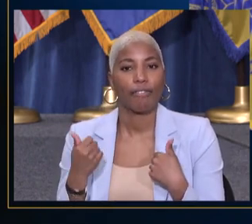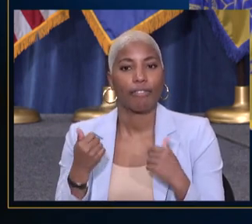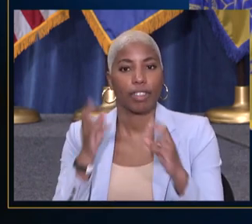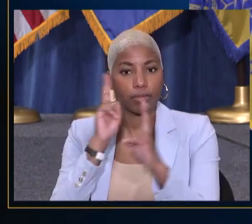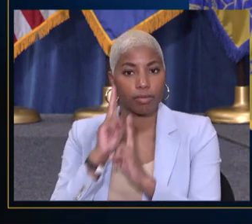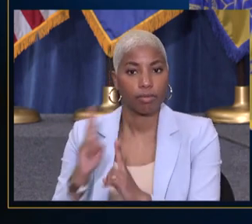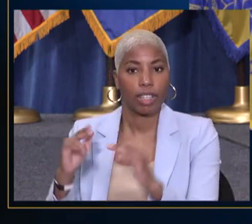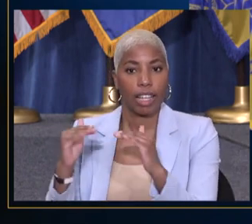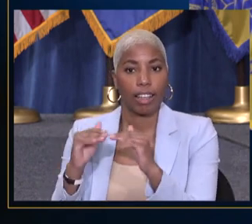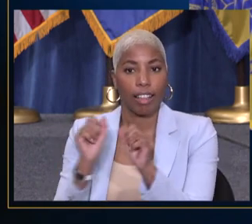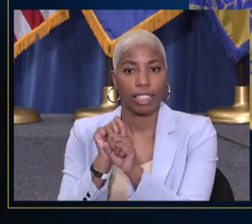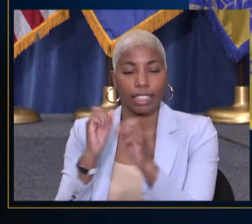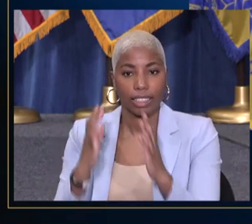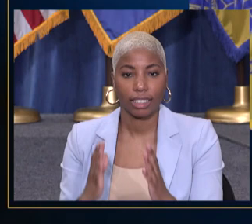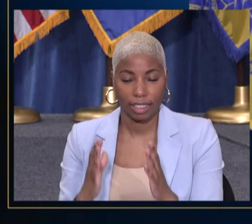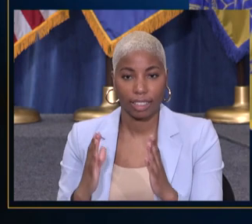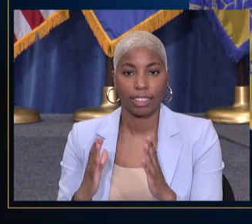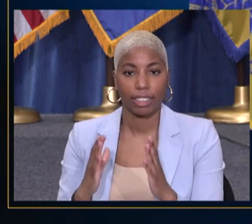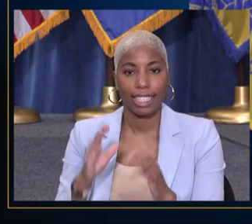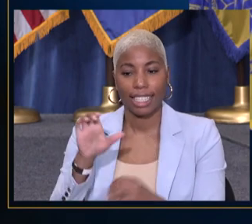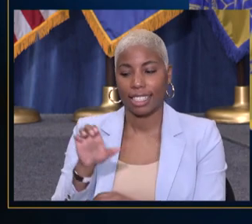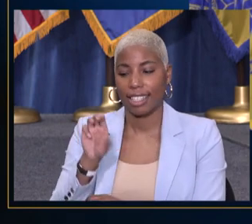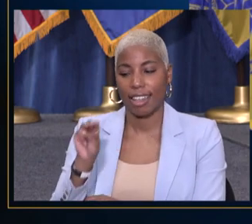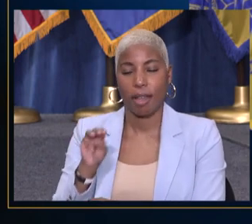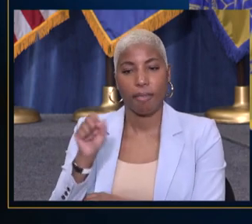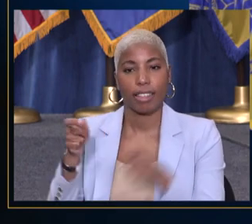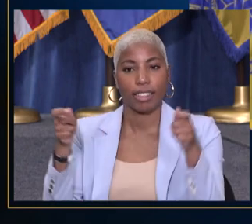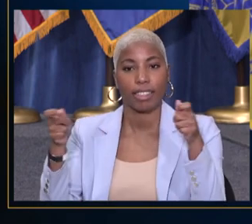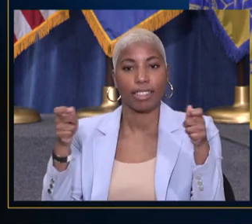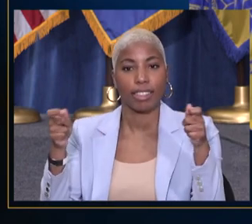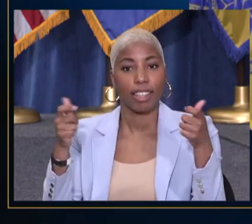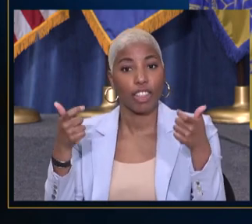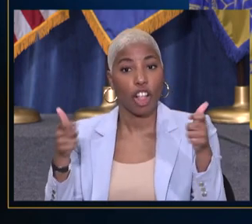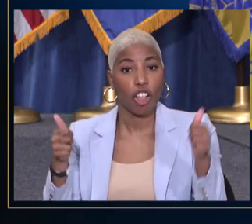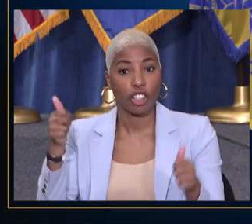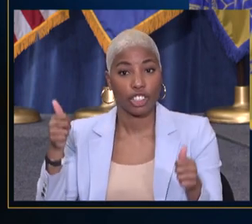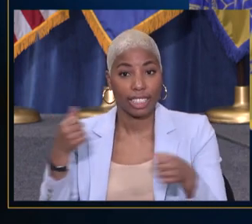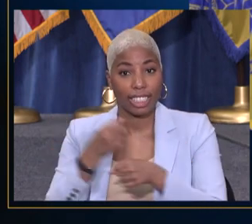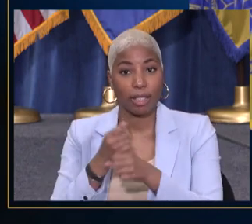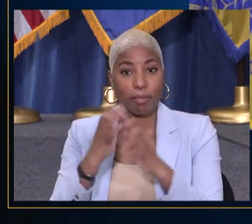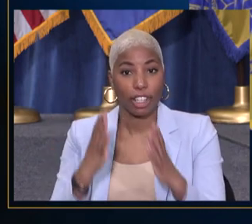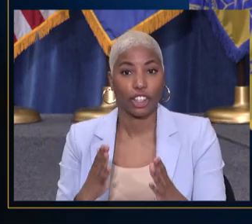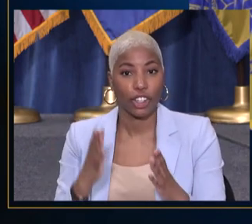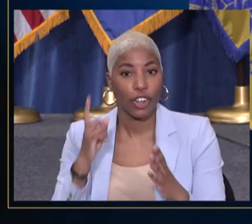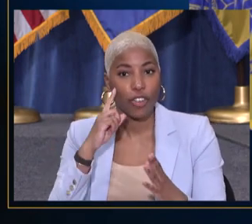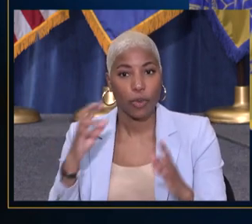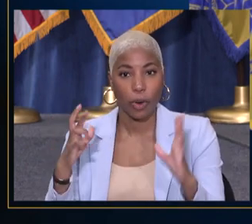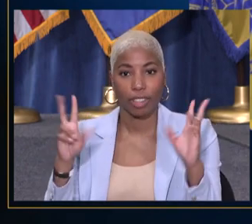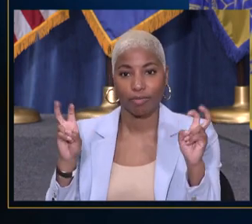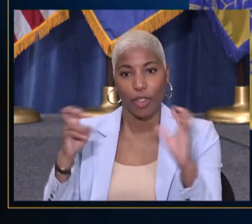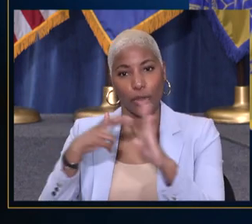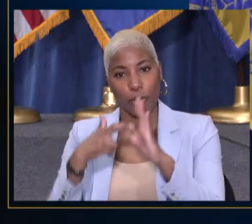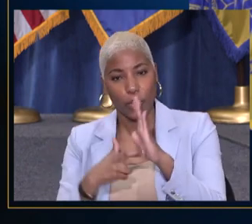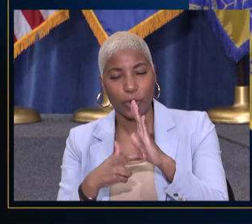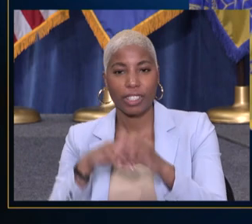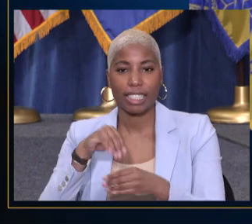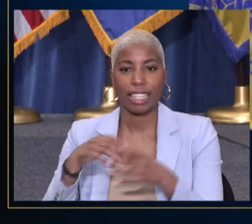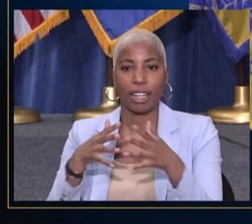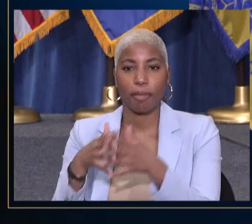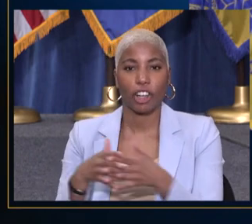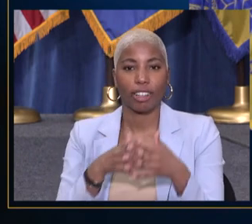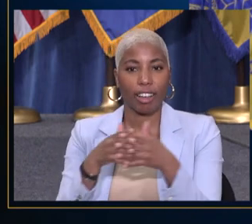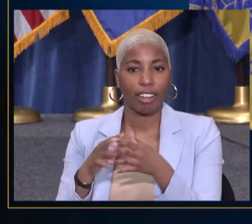administrator of CMS, perhaps the largest maker of rules in America when it comes to